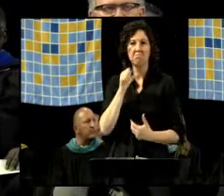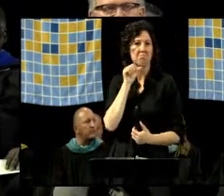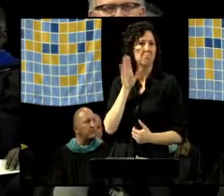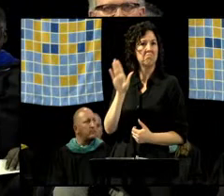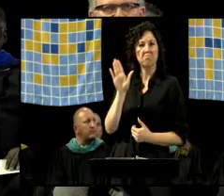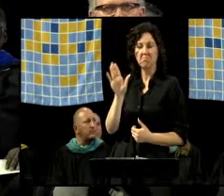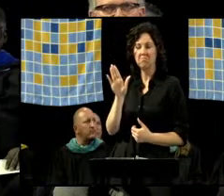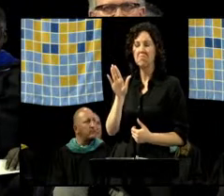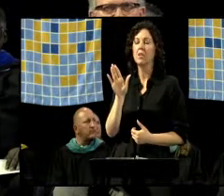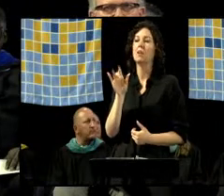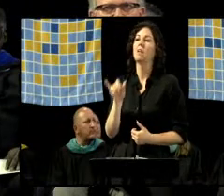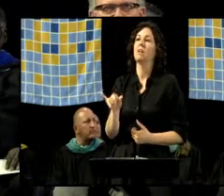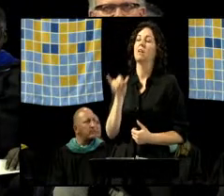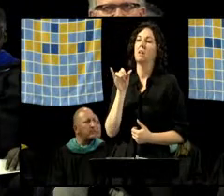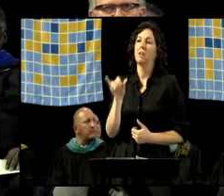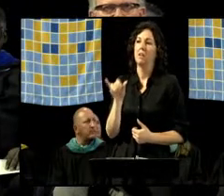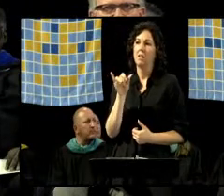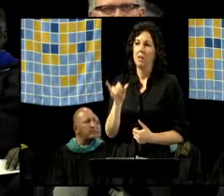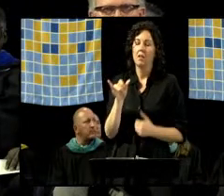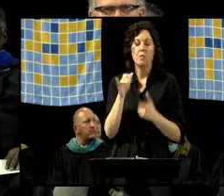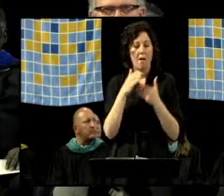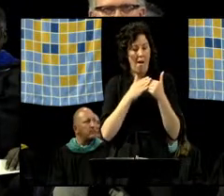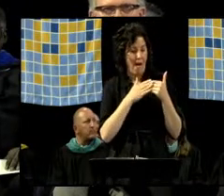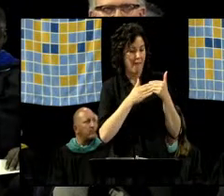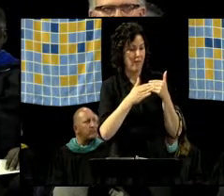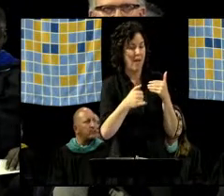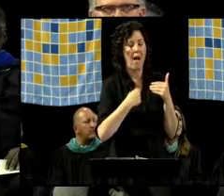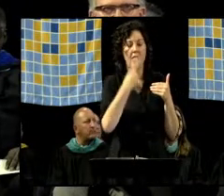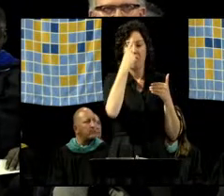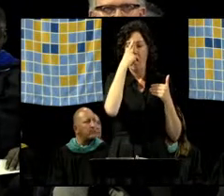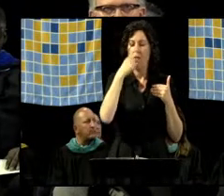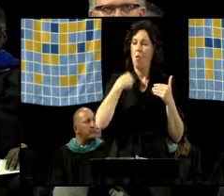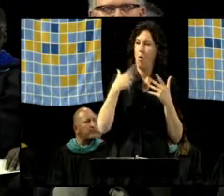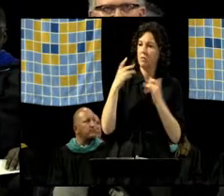this night, I have sought to every day live a life of integrity.